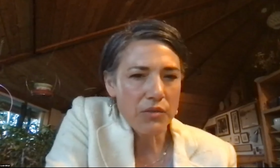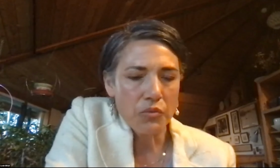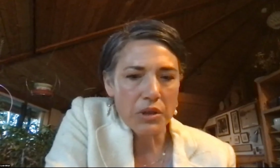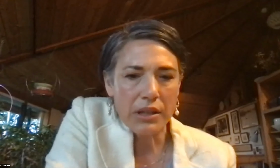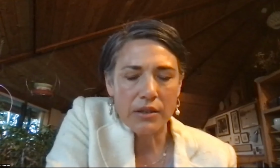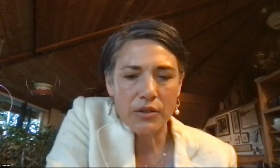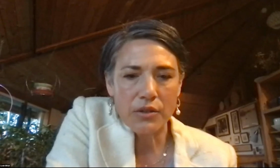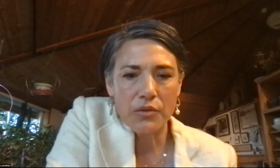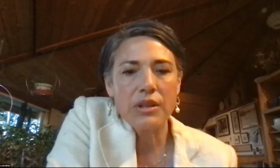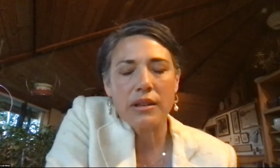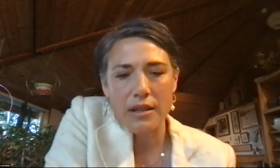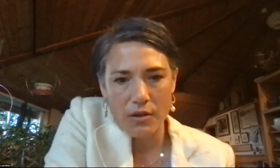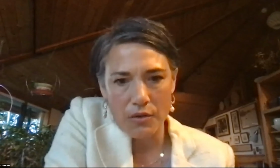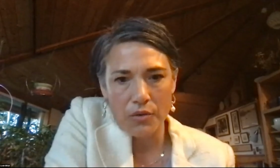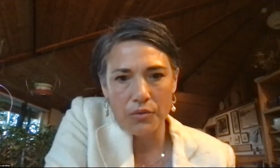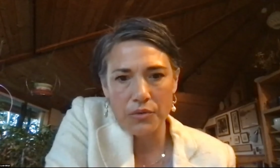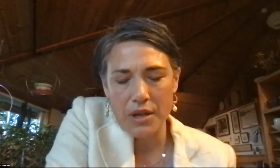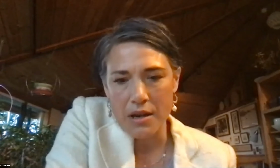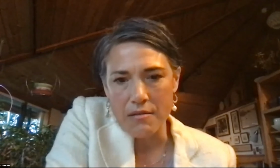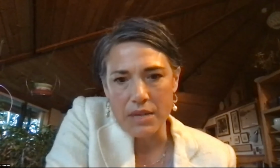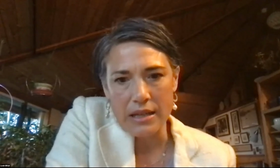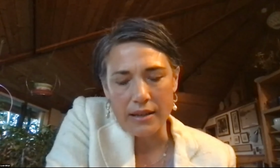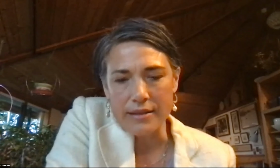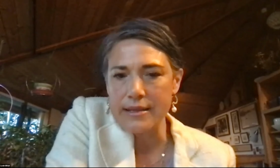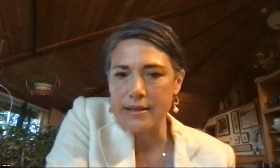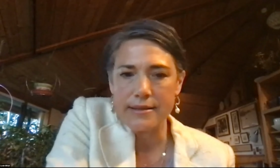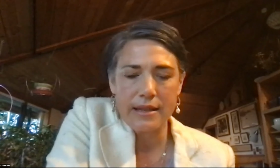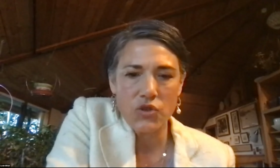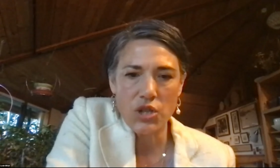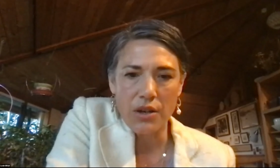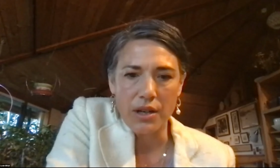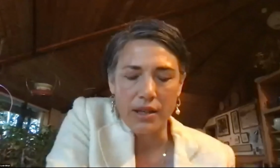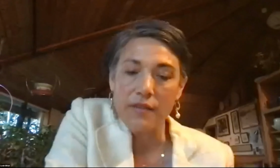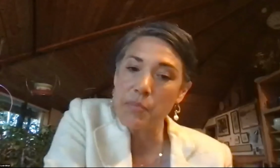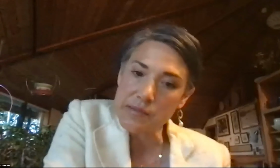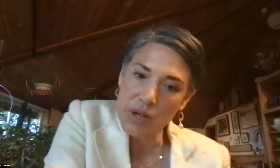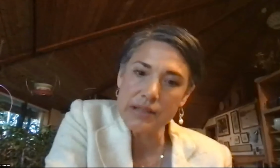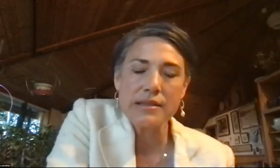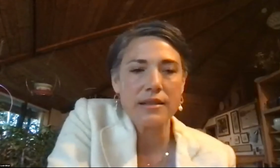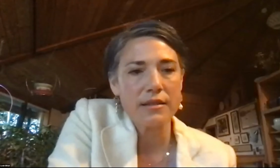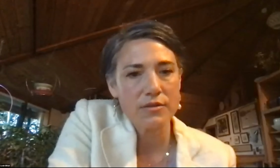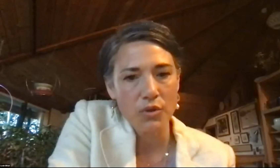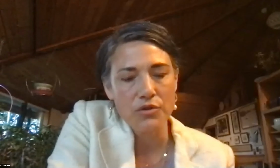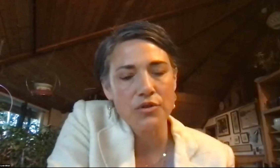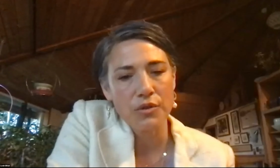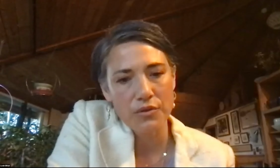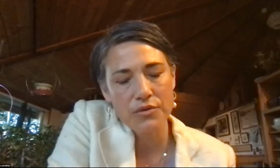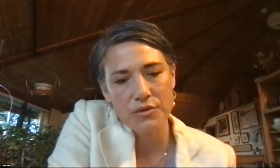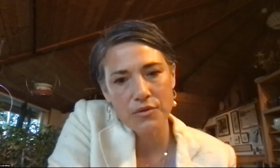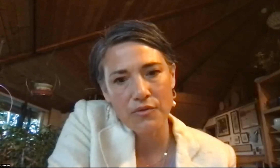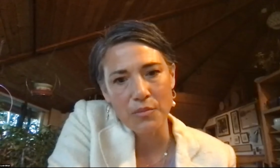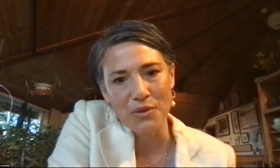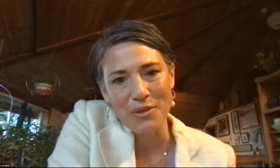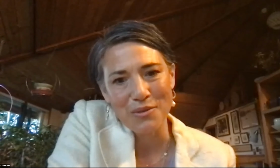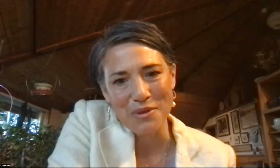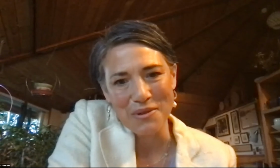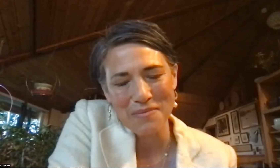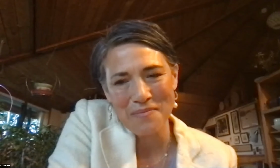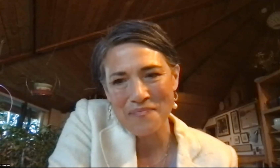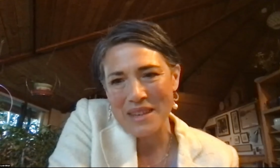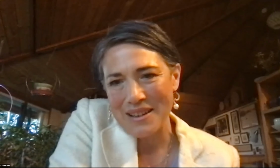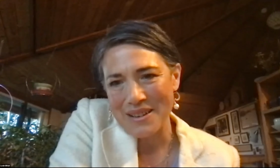we can really include in our own analysis and sharing of best practices or concerns from around